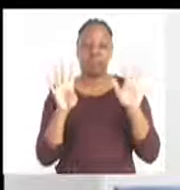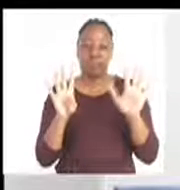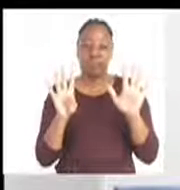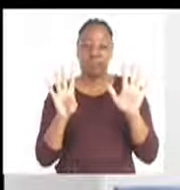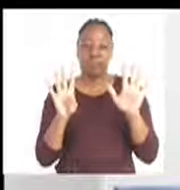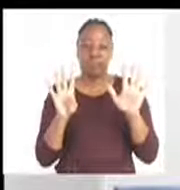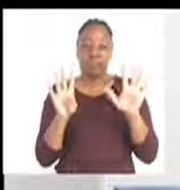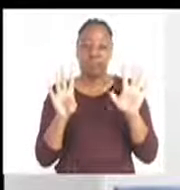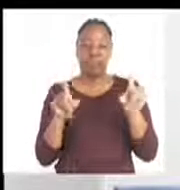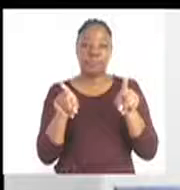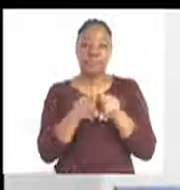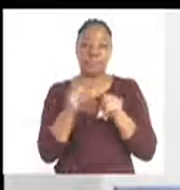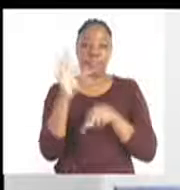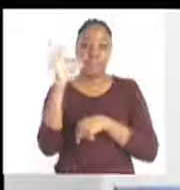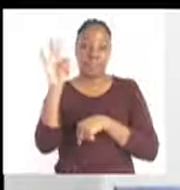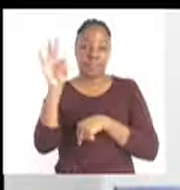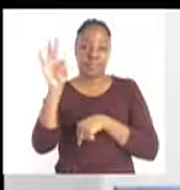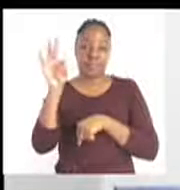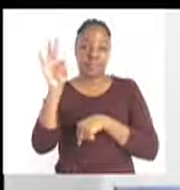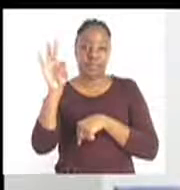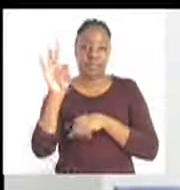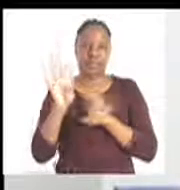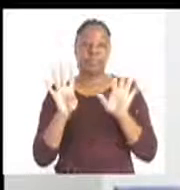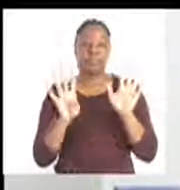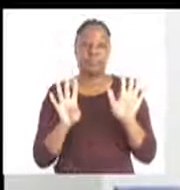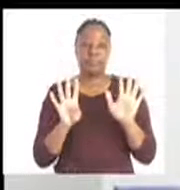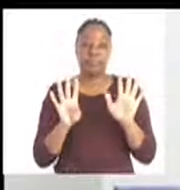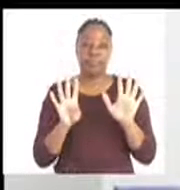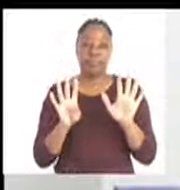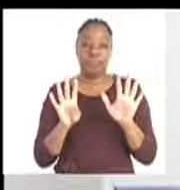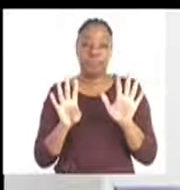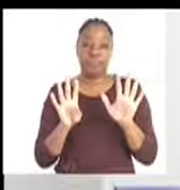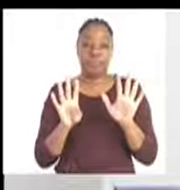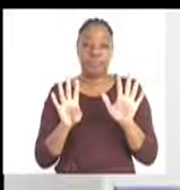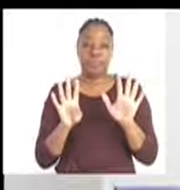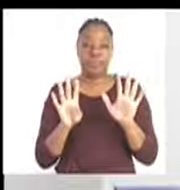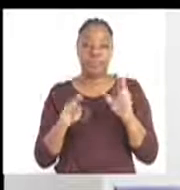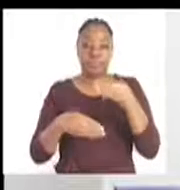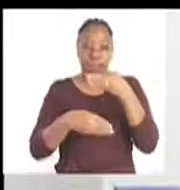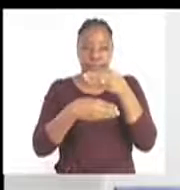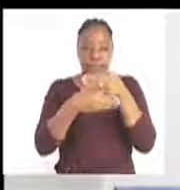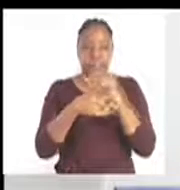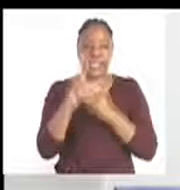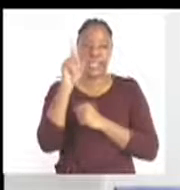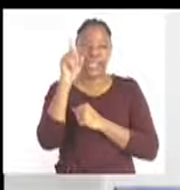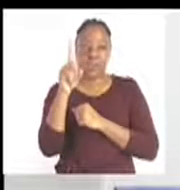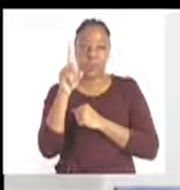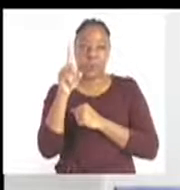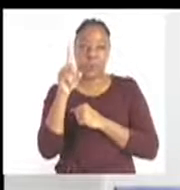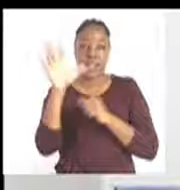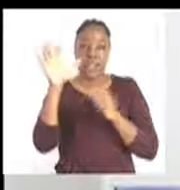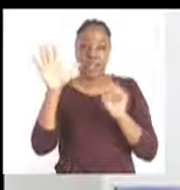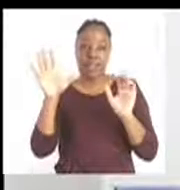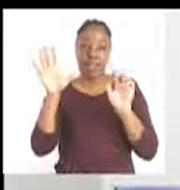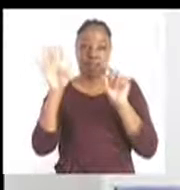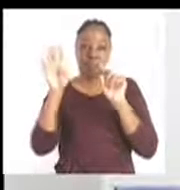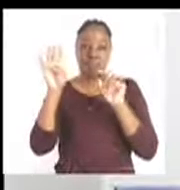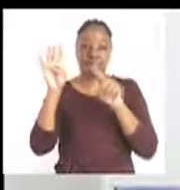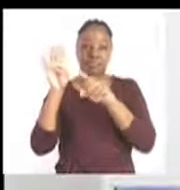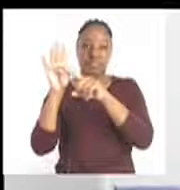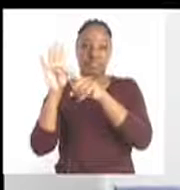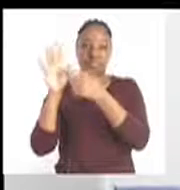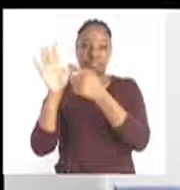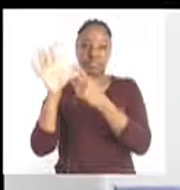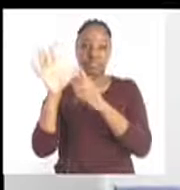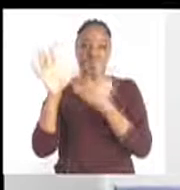fingers. Very good. 9 fingers, and we're going to add one more. And one more. And that